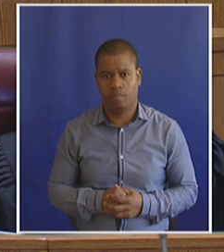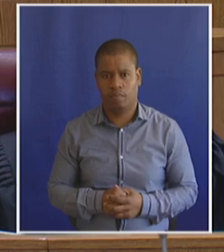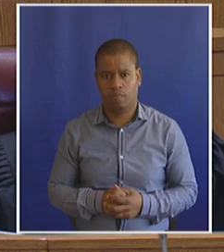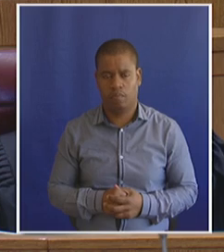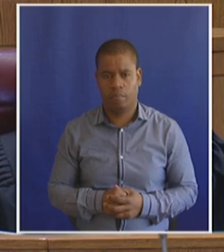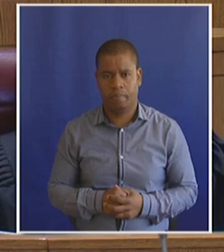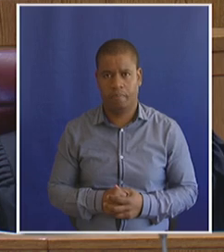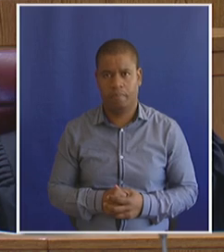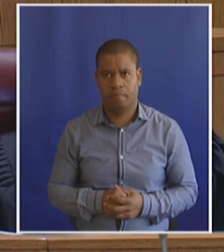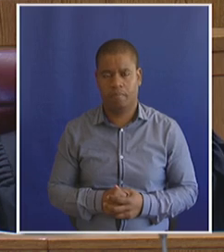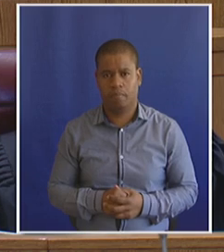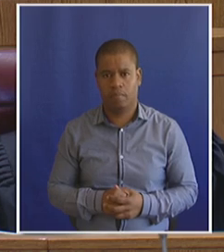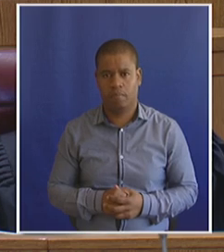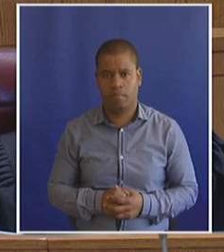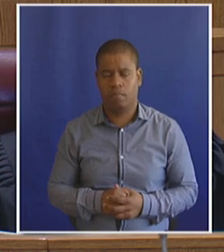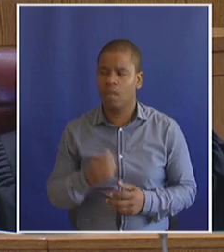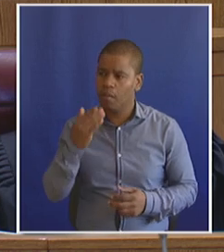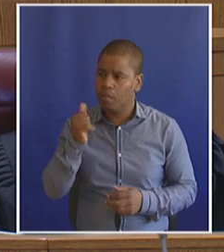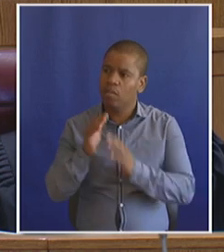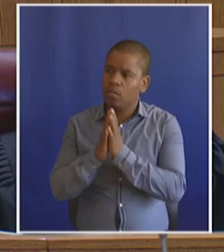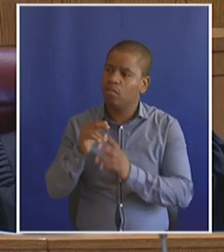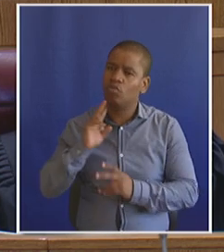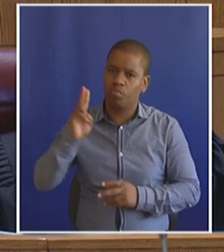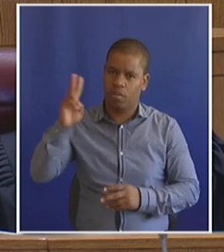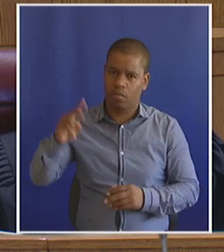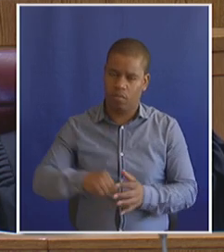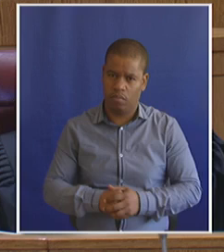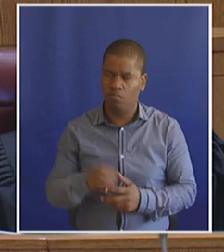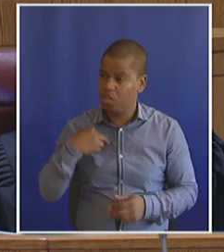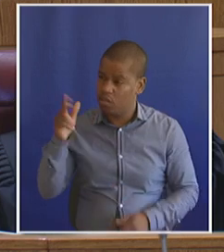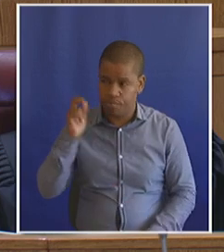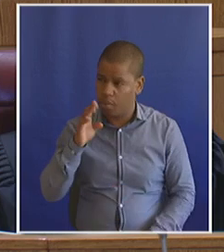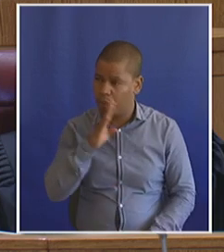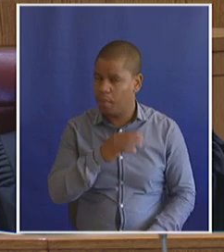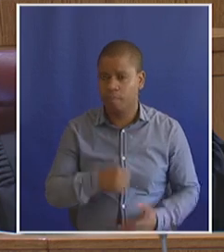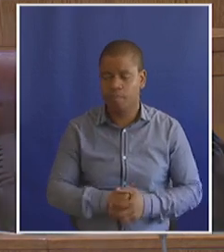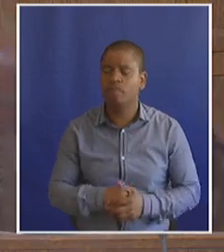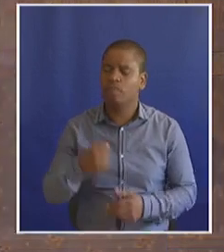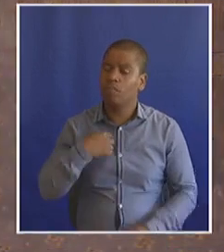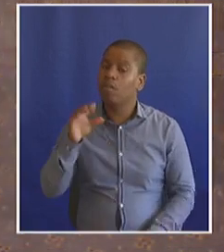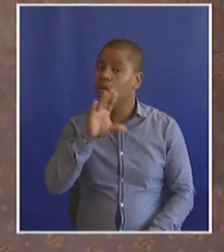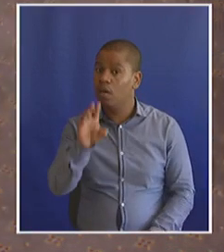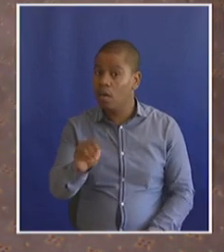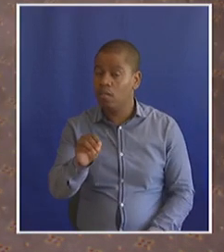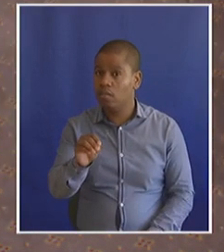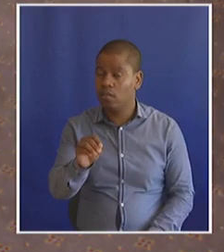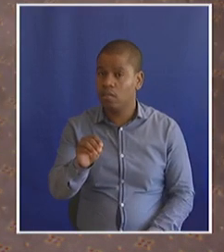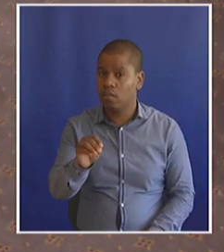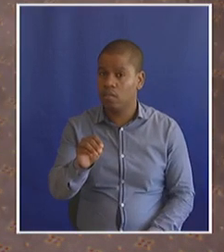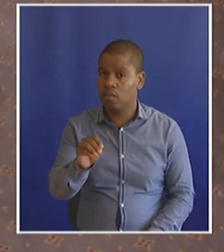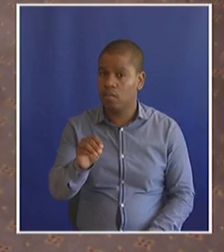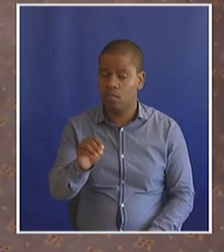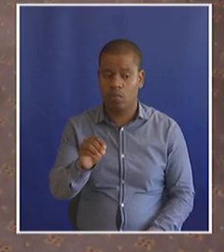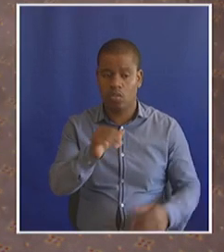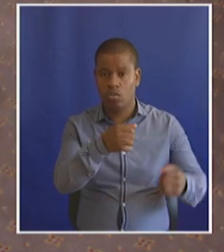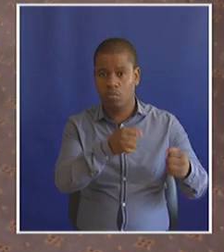Please raise your voice, speak to the mic. They did not hear your Honorable question. Chair, I would like to know when was the chairperson